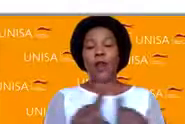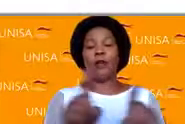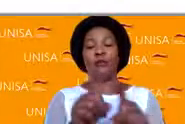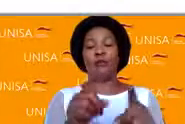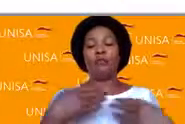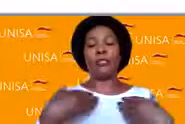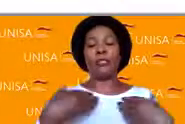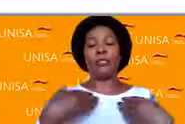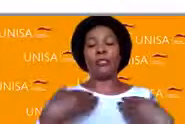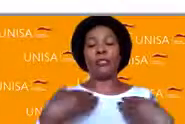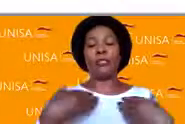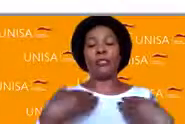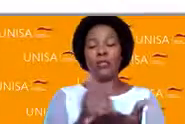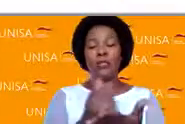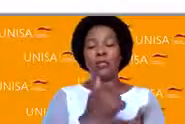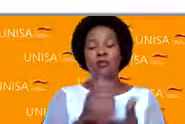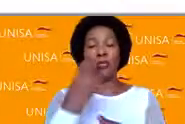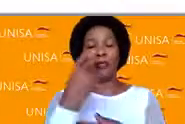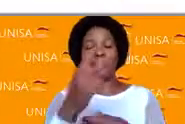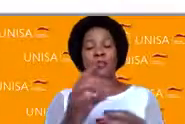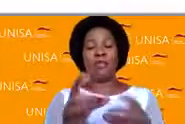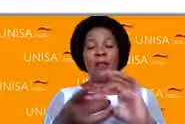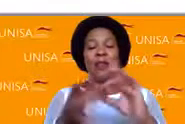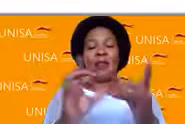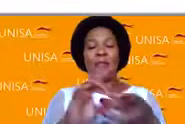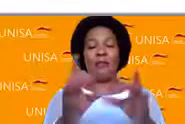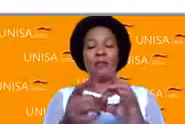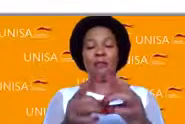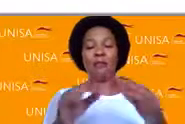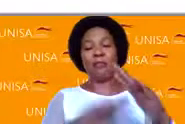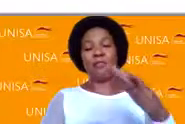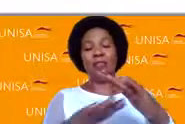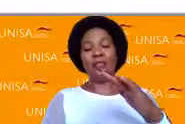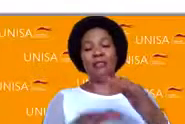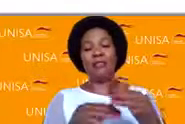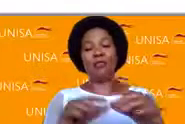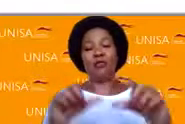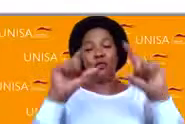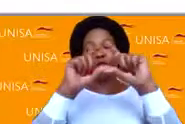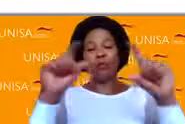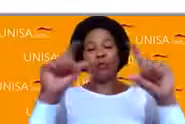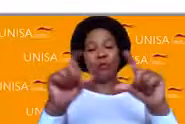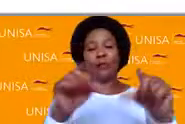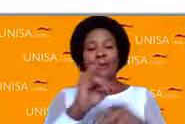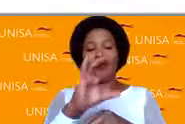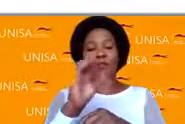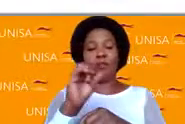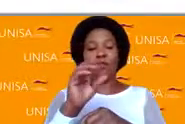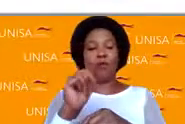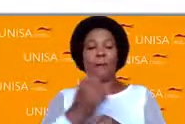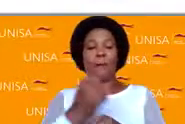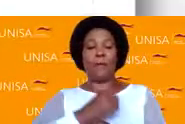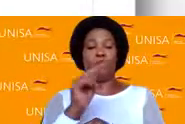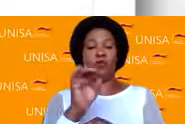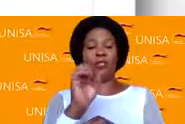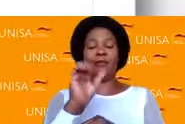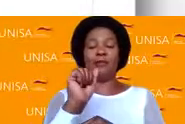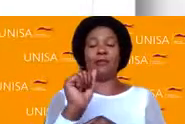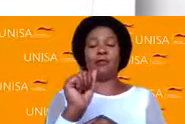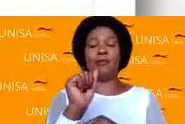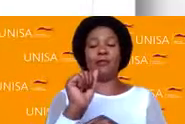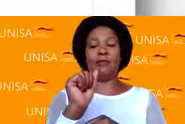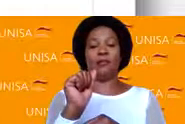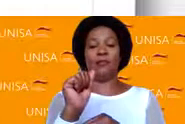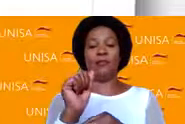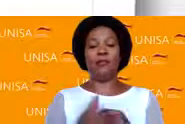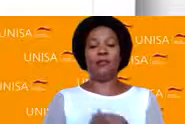little link, myUnisa, at the top under the search bar, as well as an icon with myUnisa. So you simply click on the link and